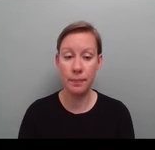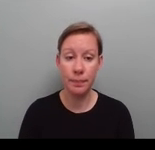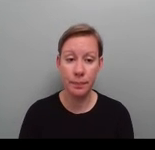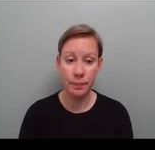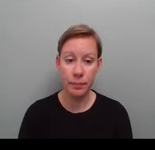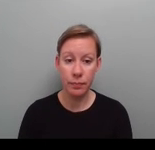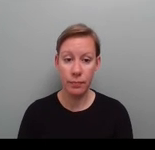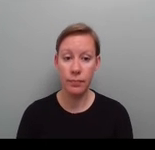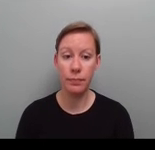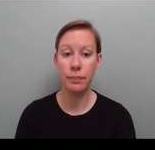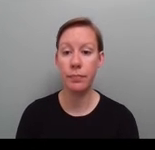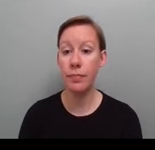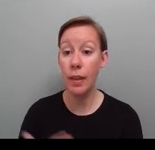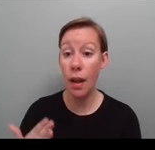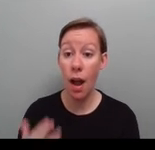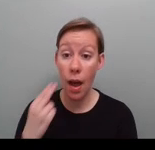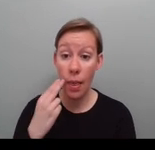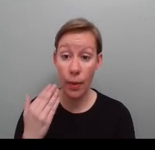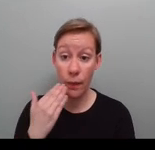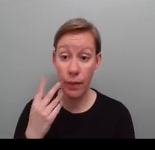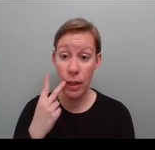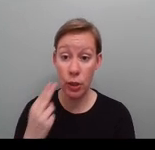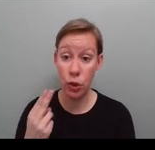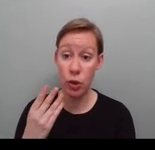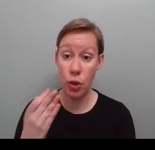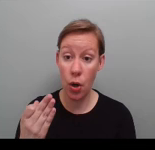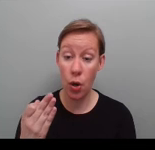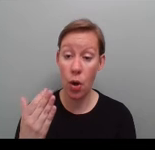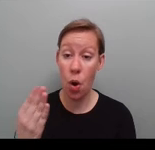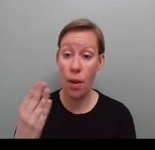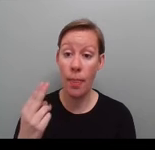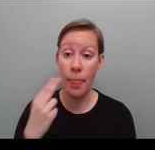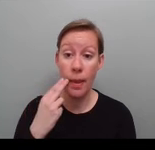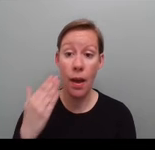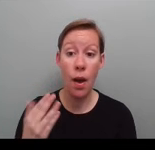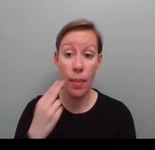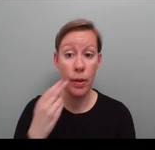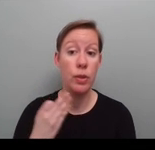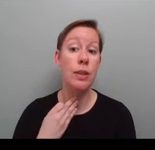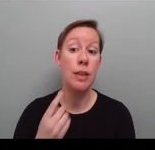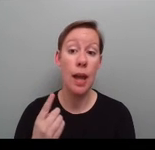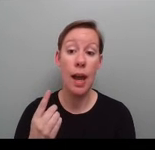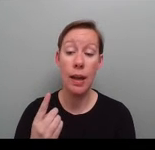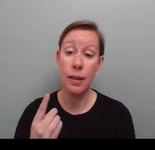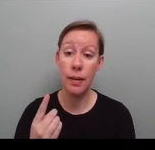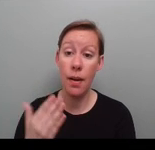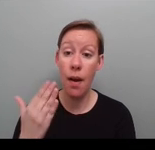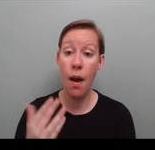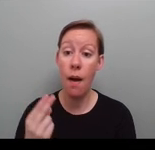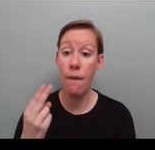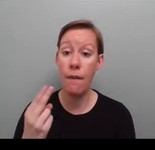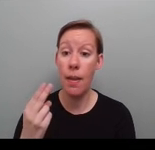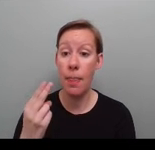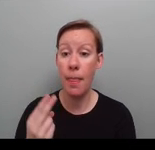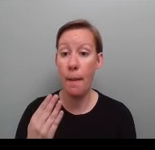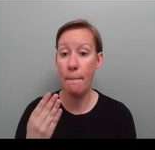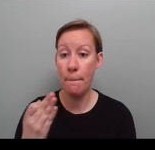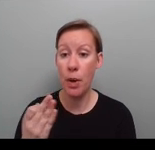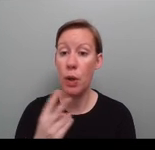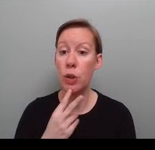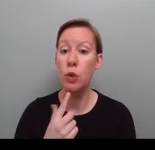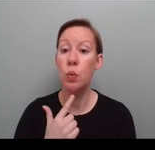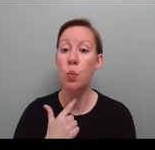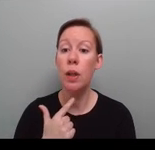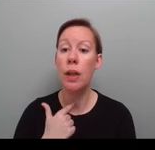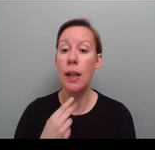related to reactions for feedback to your teacher. Those are on the other side, on the left-hand side of the toolbar, and you're going to click the